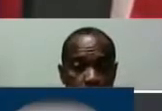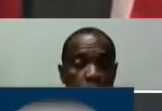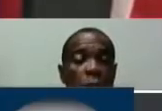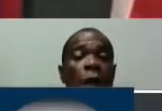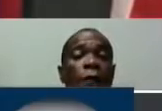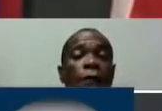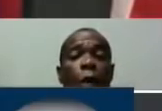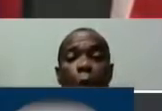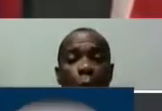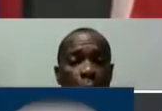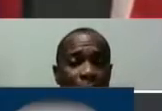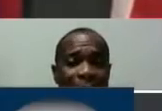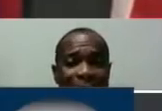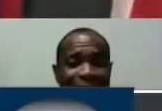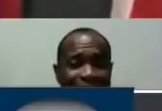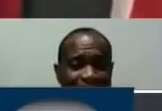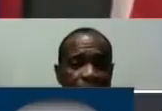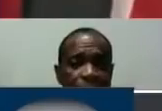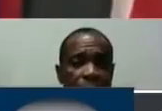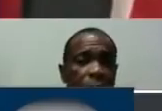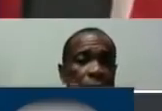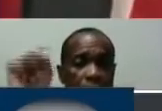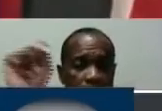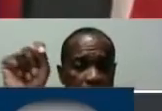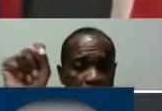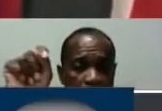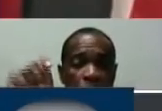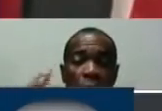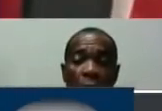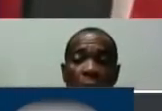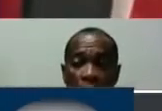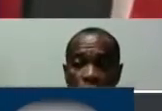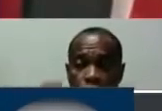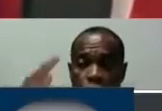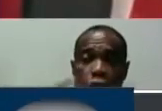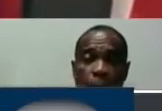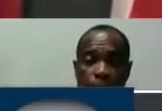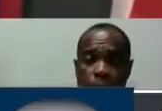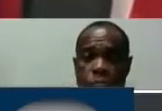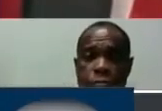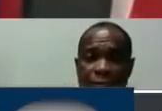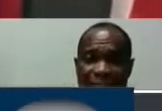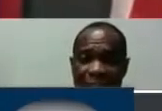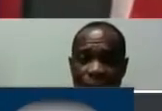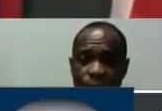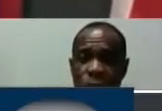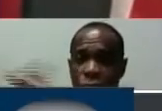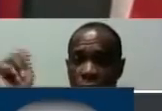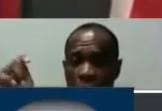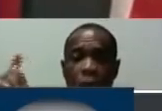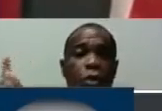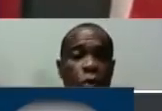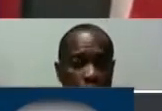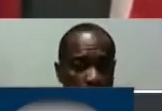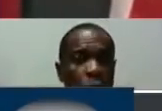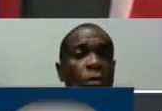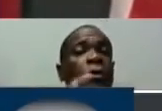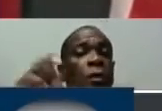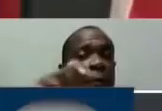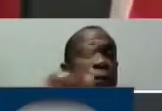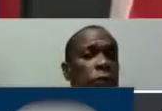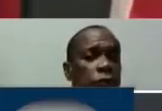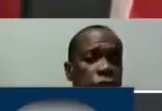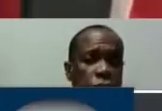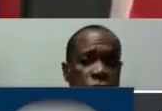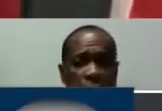to Tobago to review, to advise, to guide, and to learn about what was happening in Tobago. That